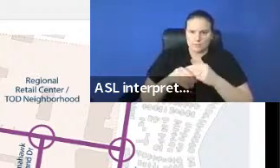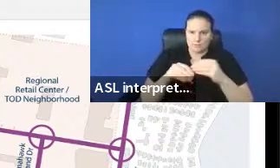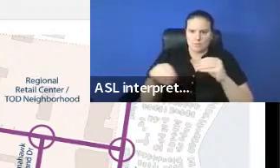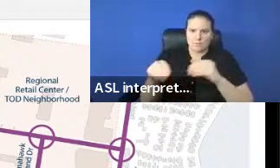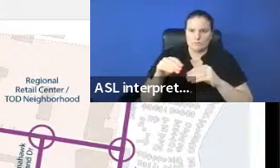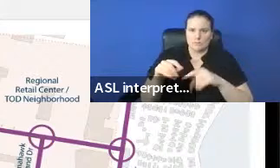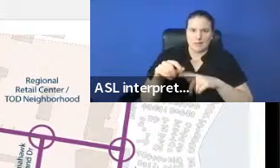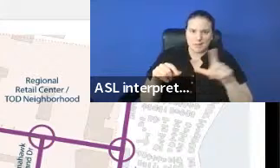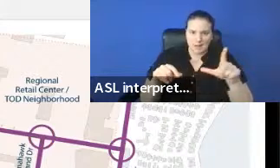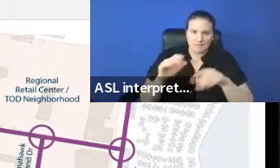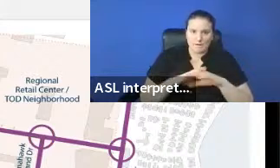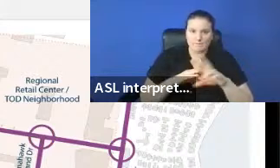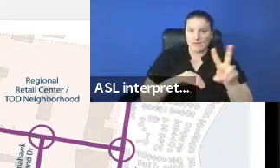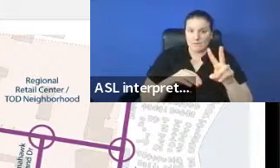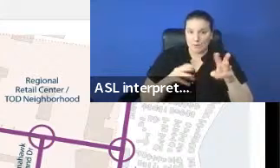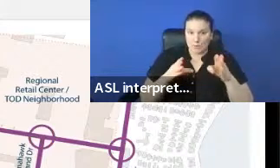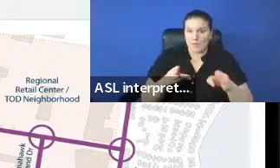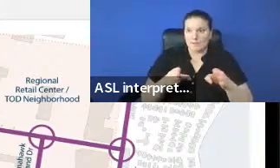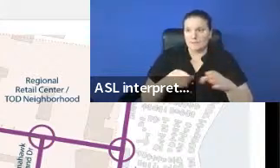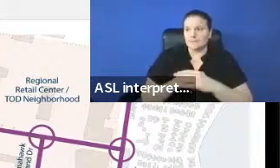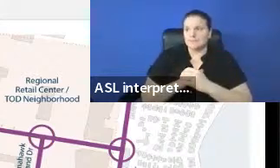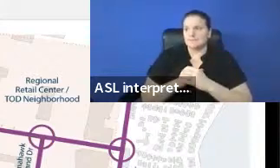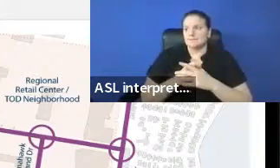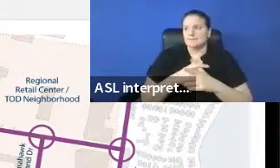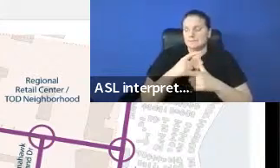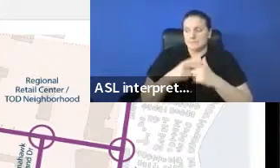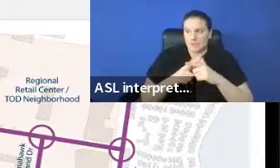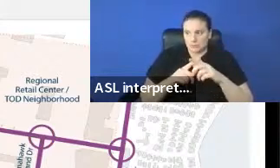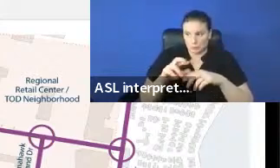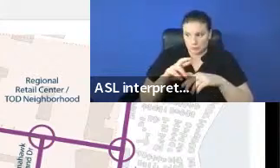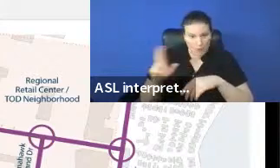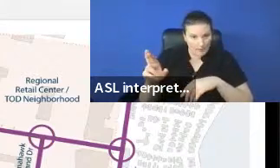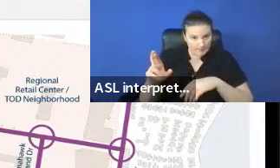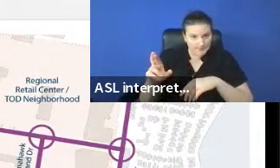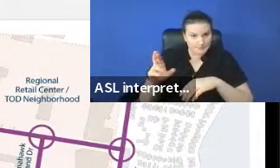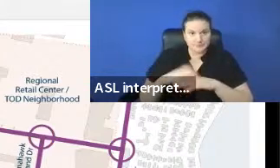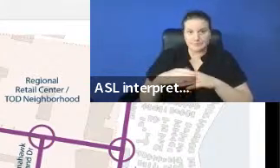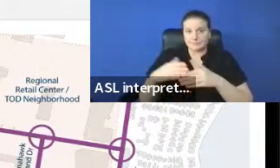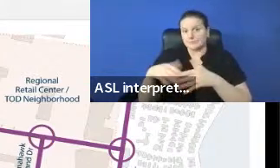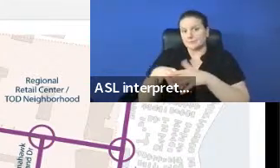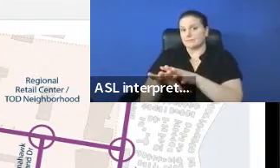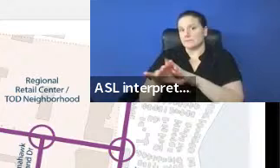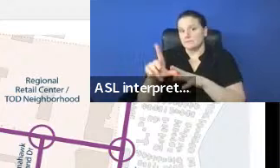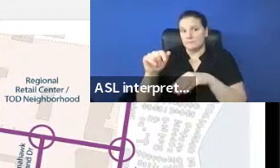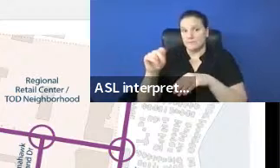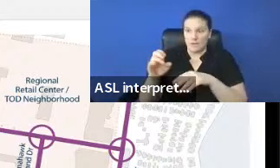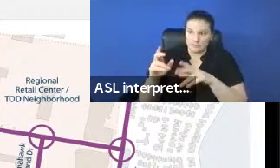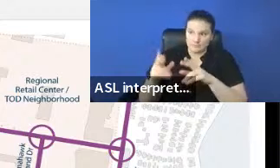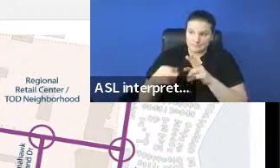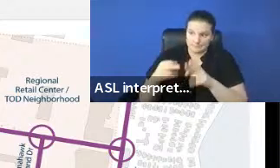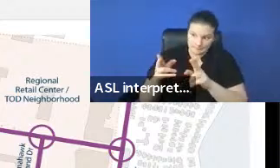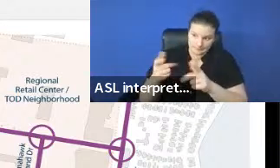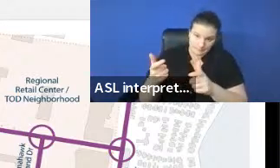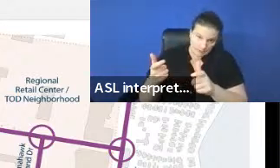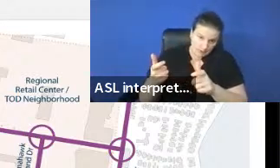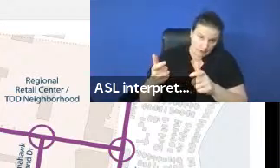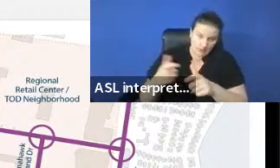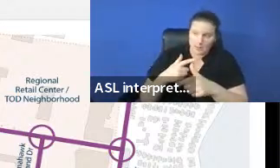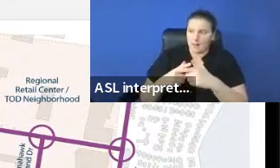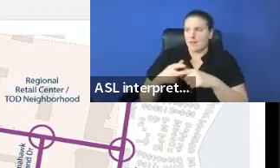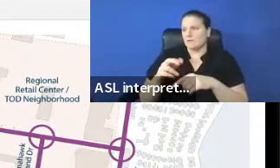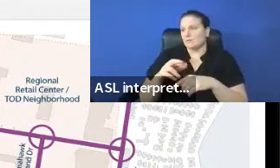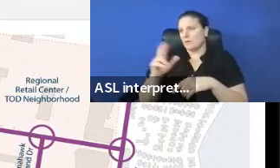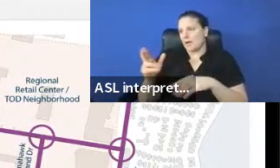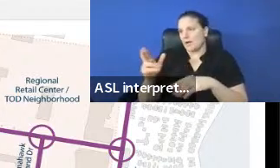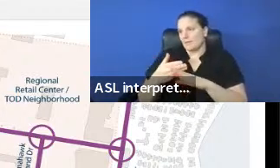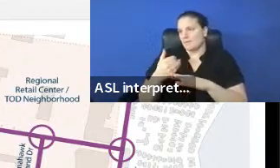onto Vancouver Way. And then it's a right turn and a merge lane up to speed to get onto I-5 and a right turn before you